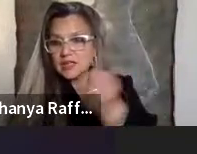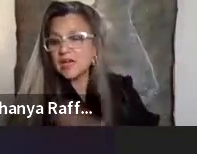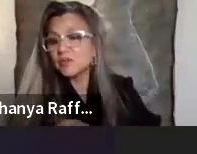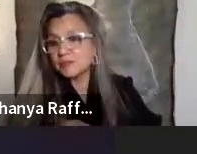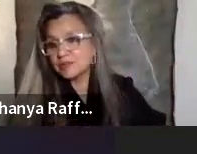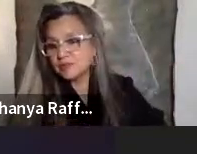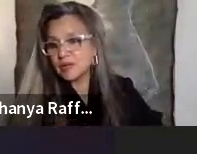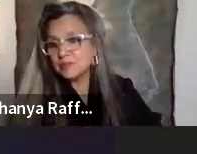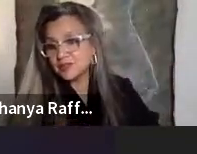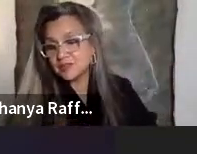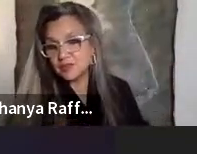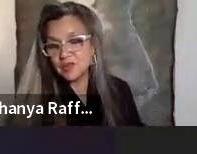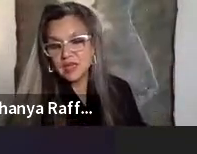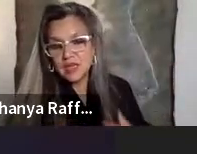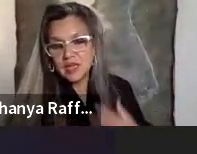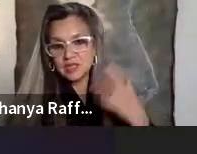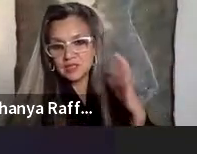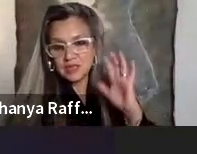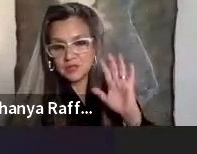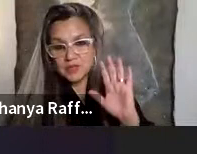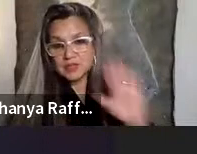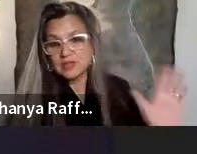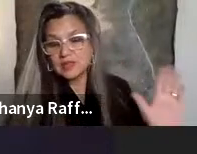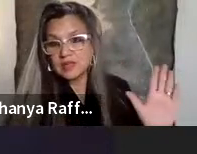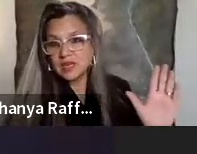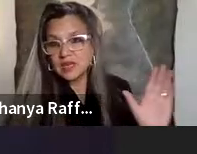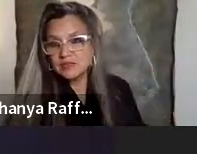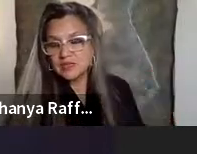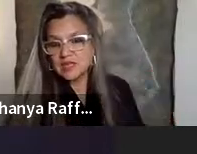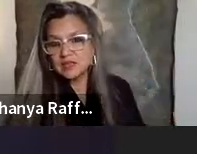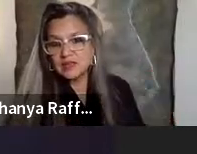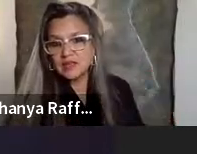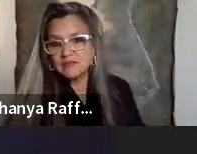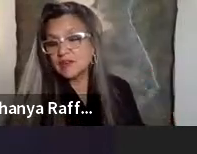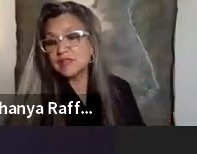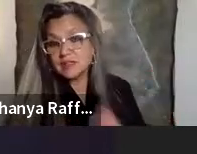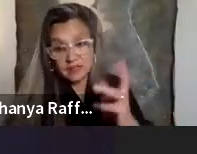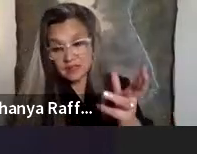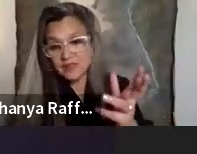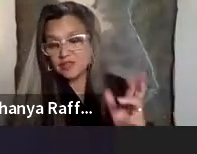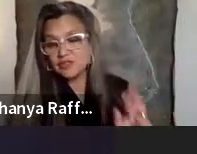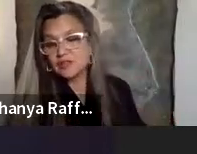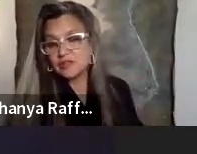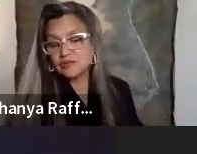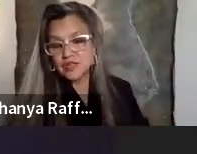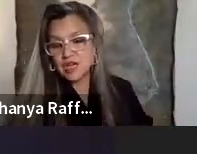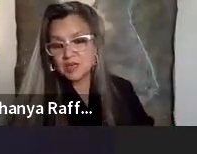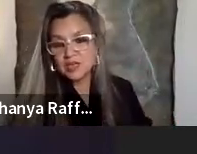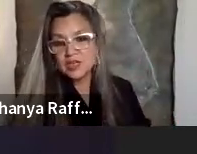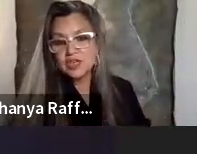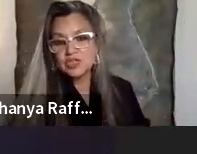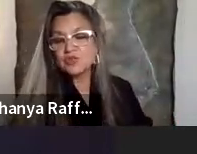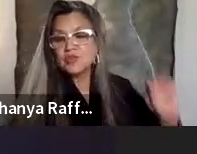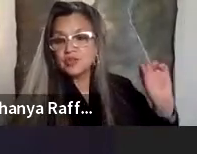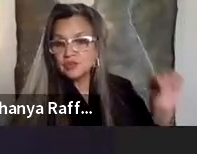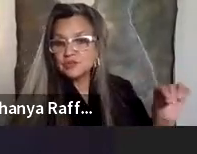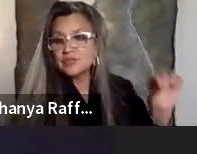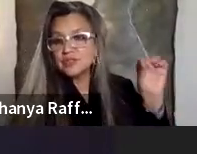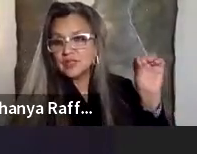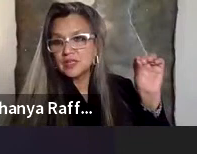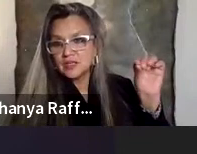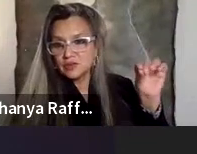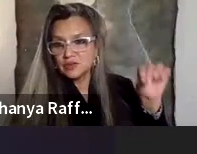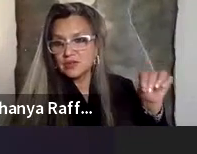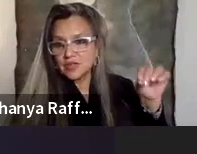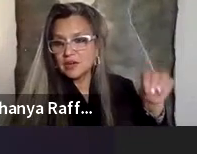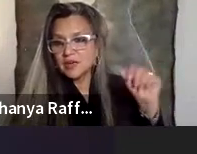out and help where possible. And we certainly have taken that very serious. In fact, during the Kusama show, we